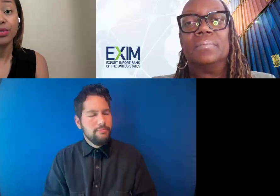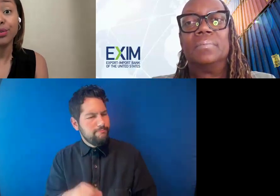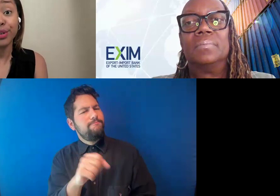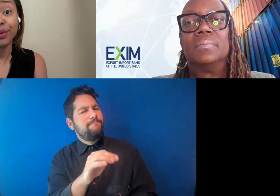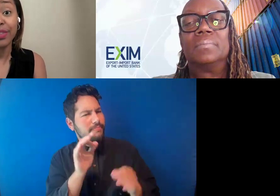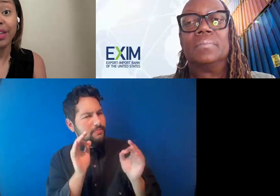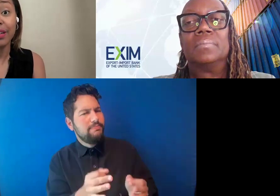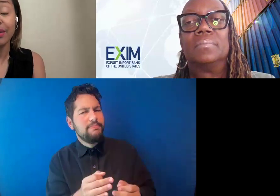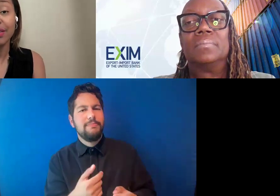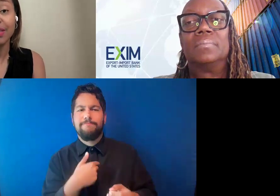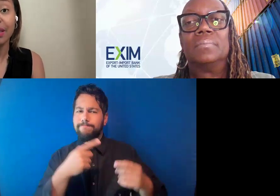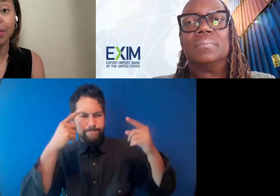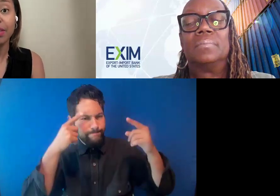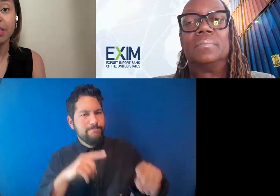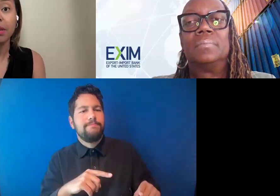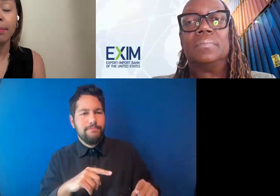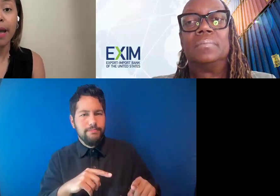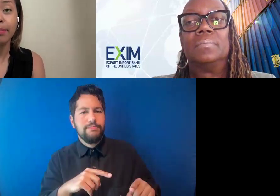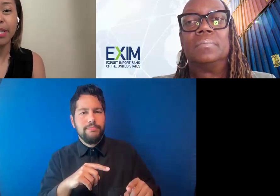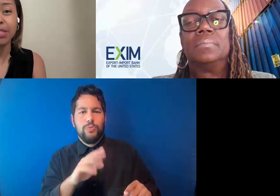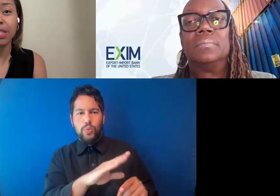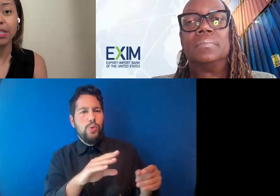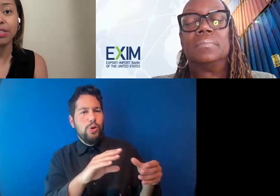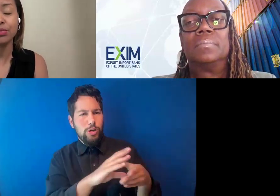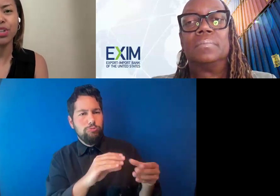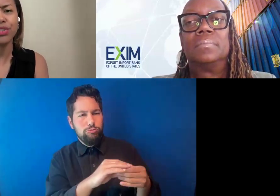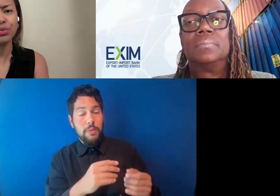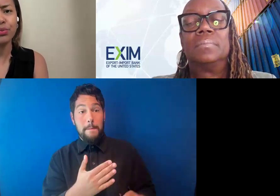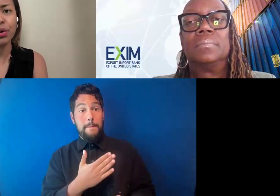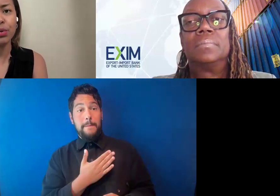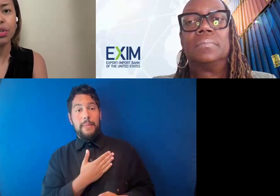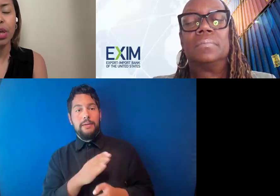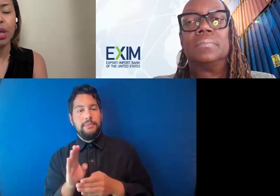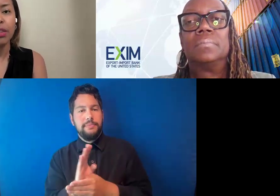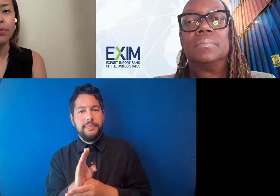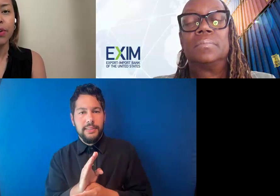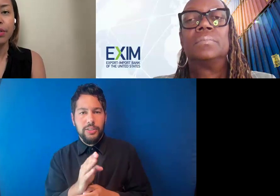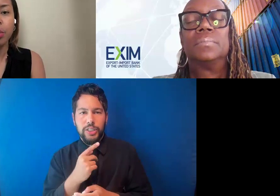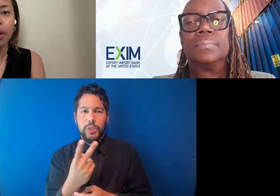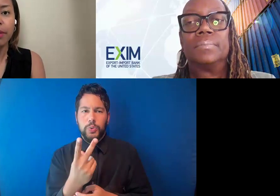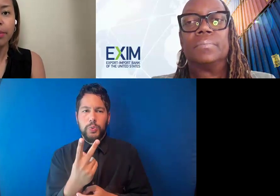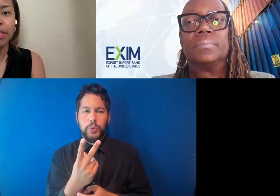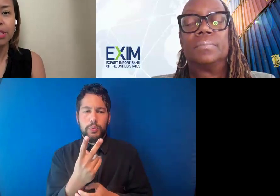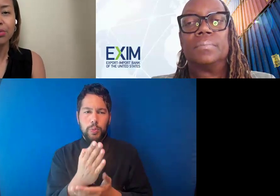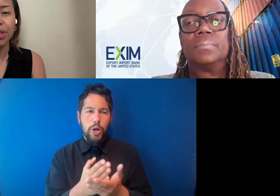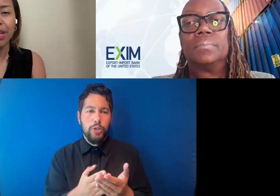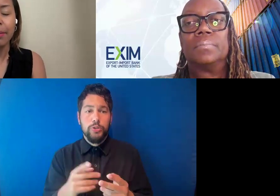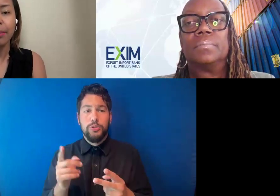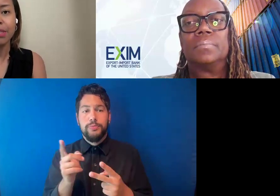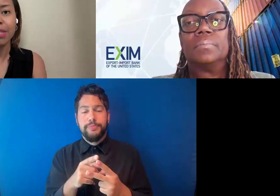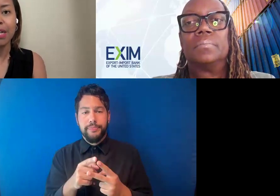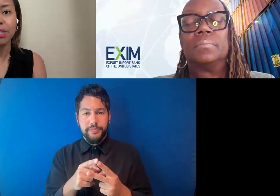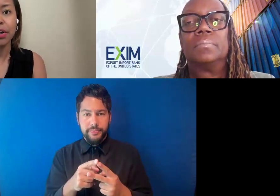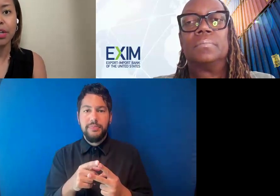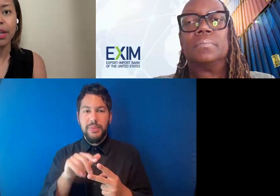Absolutely. I do agree with that statement. My business is really twofold. The first part of my business and